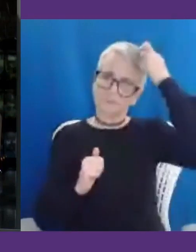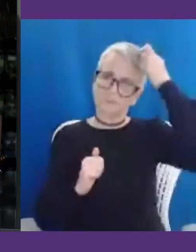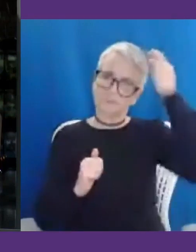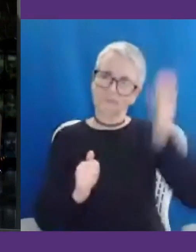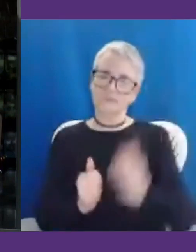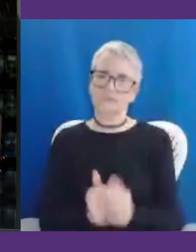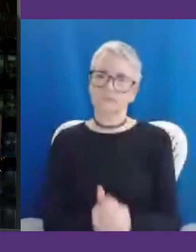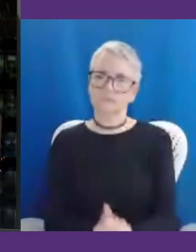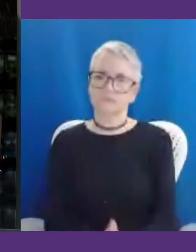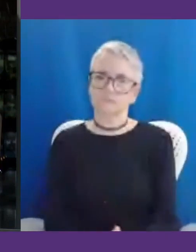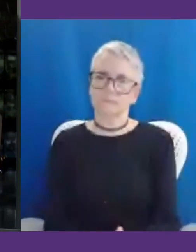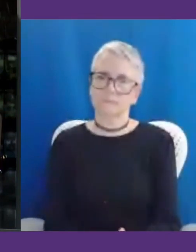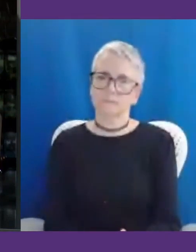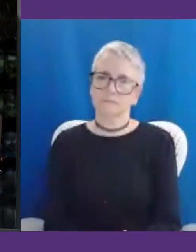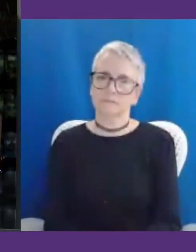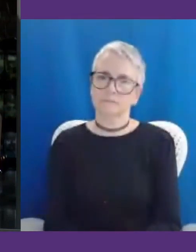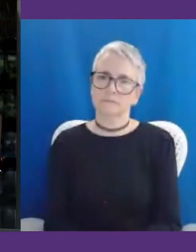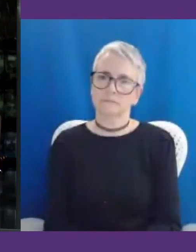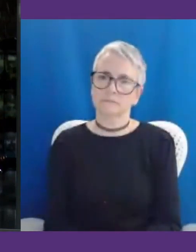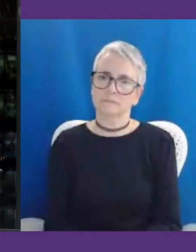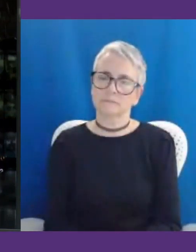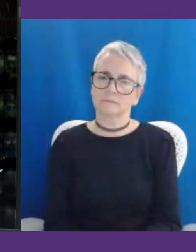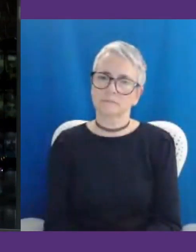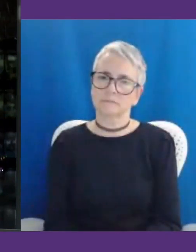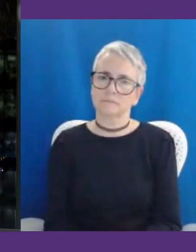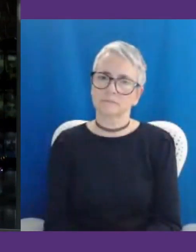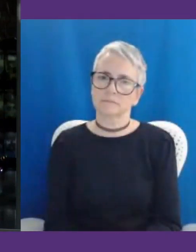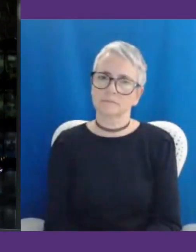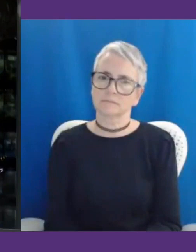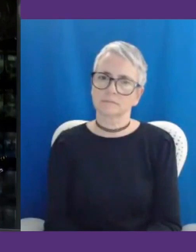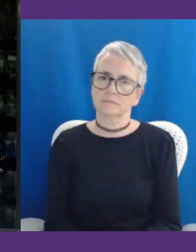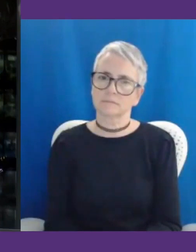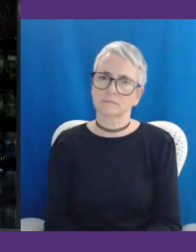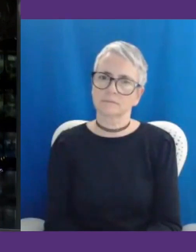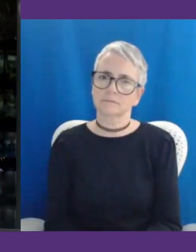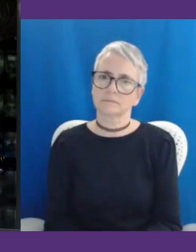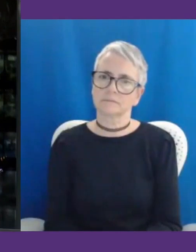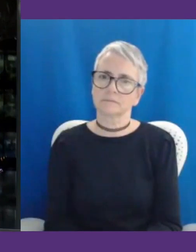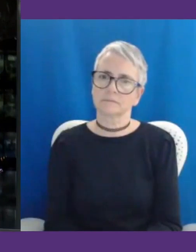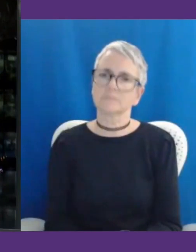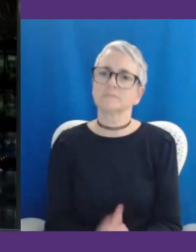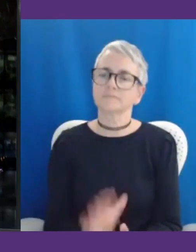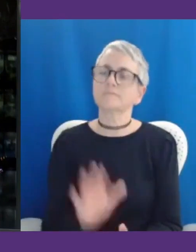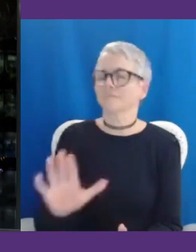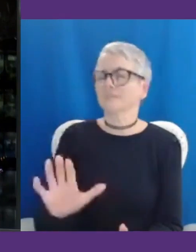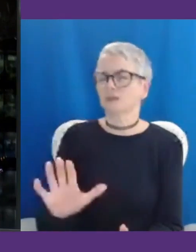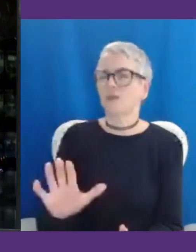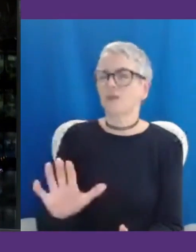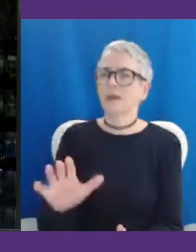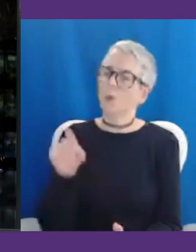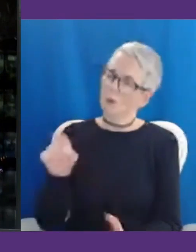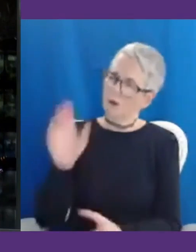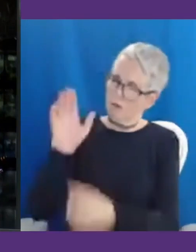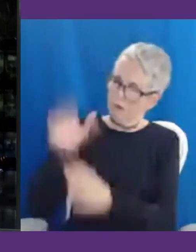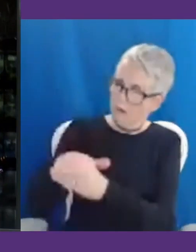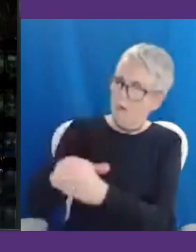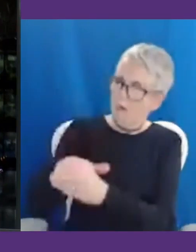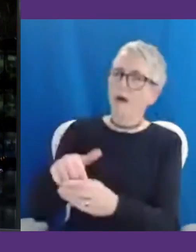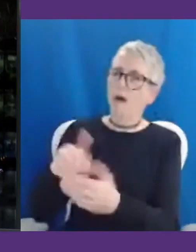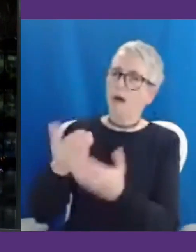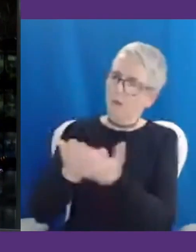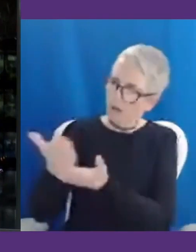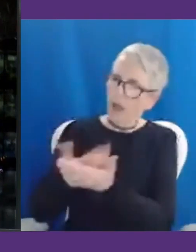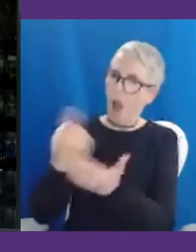conversation on social media. Sorry, be part of the conversation on social media. And make sure their views